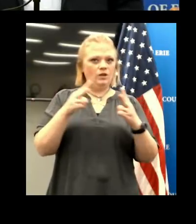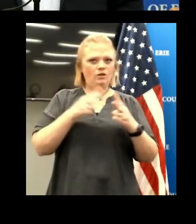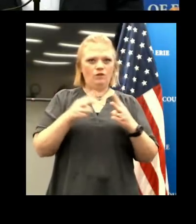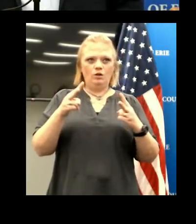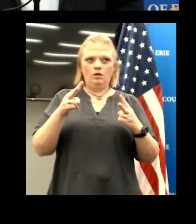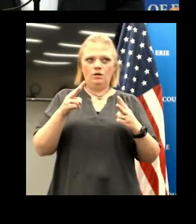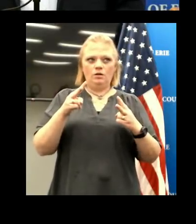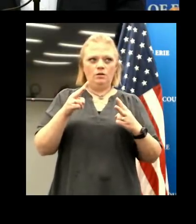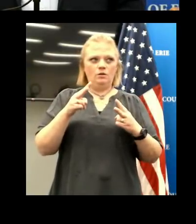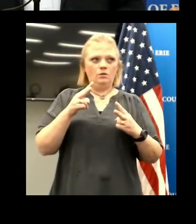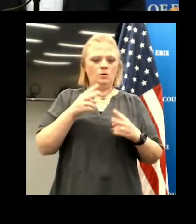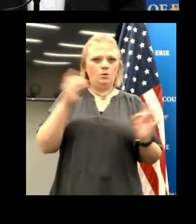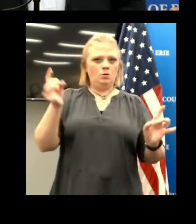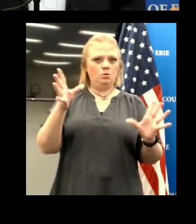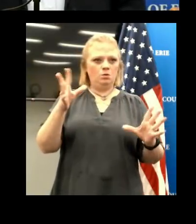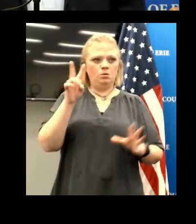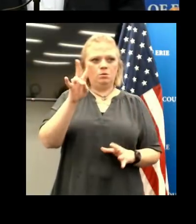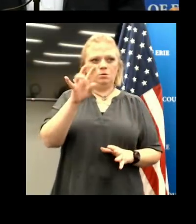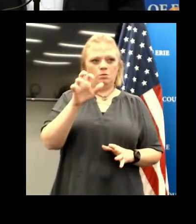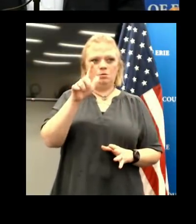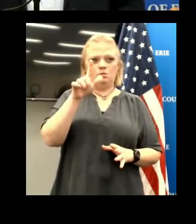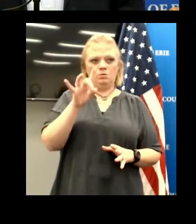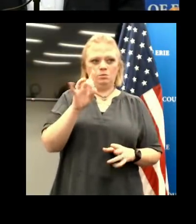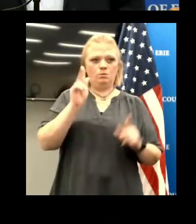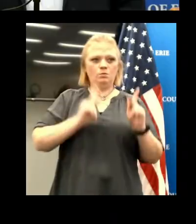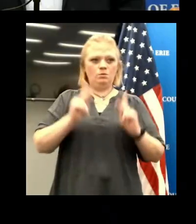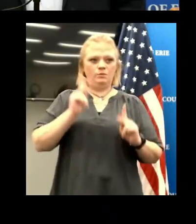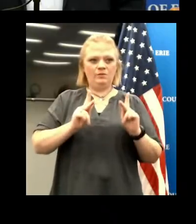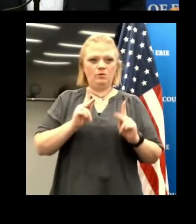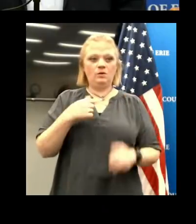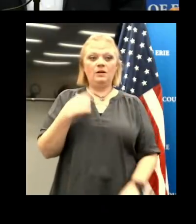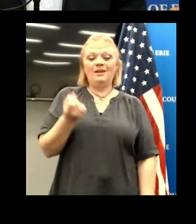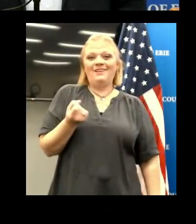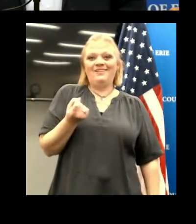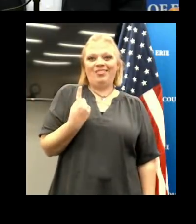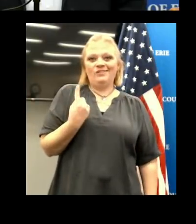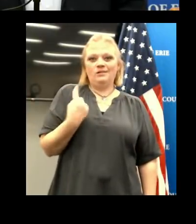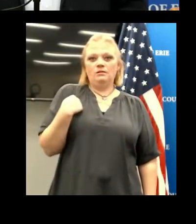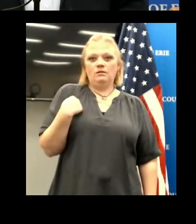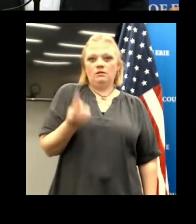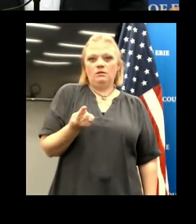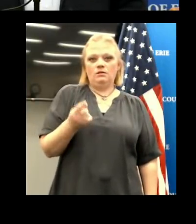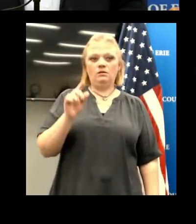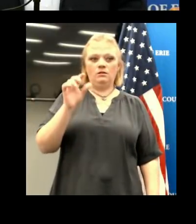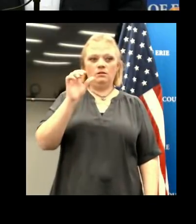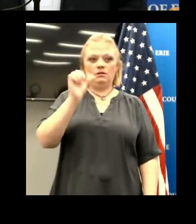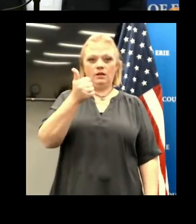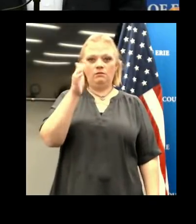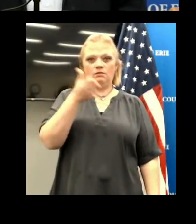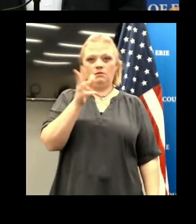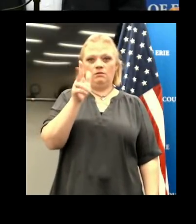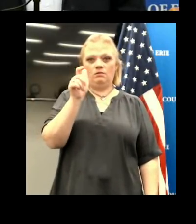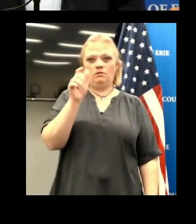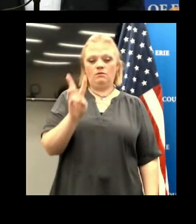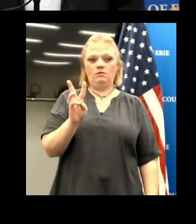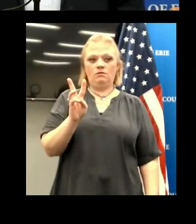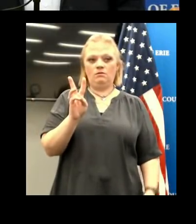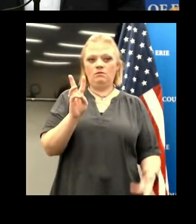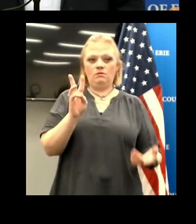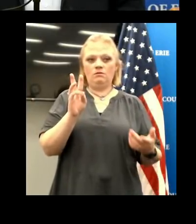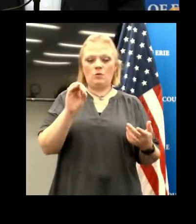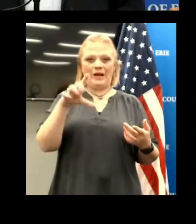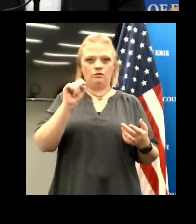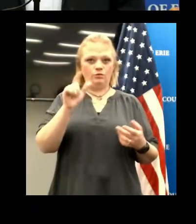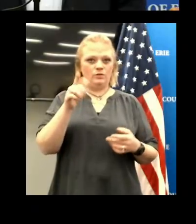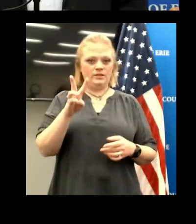point. 728 people have died. That's 11 since October 26th. Most, but